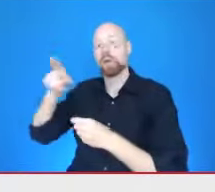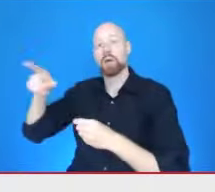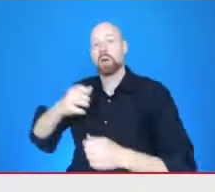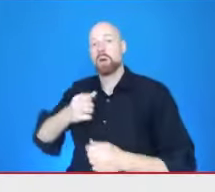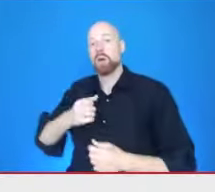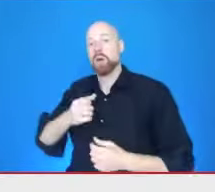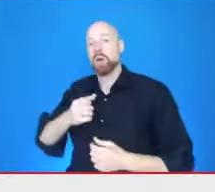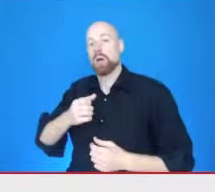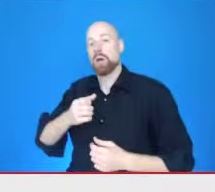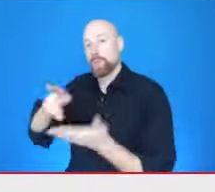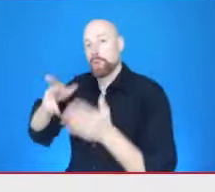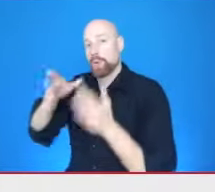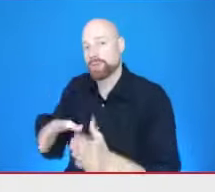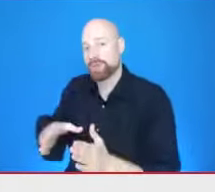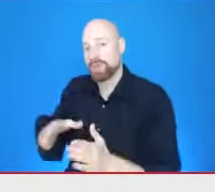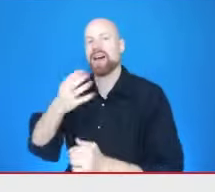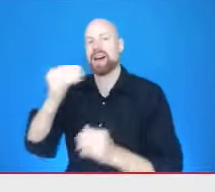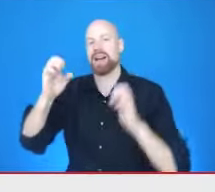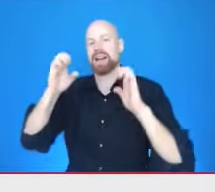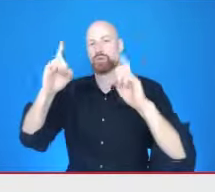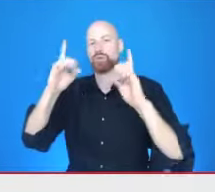has got to be when you